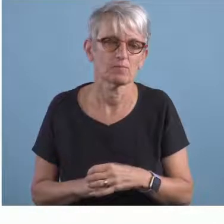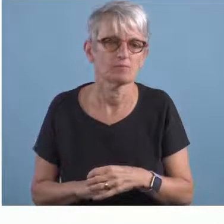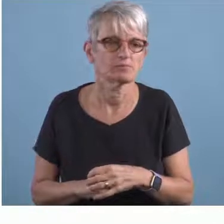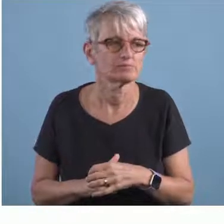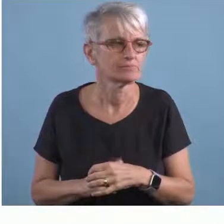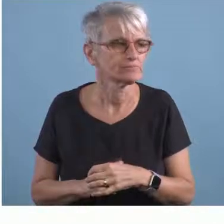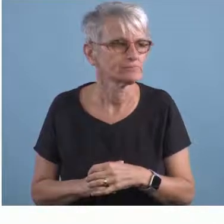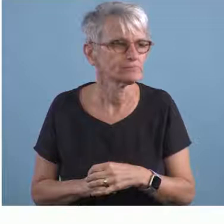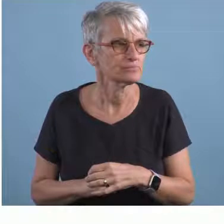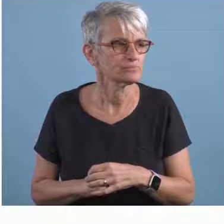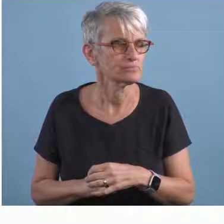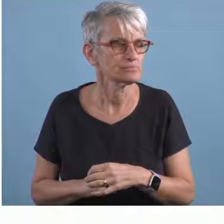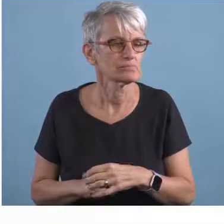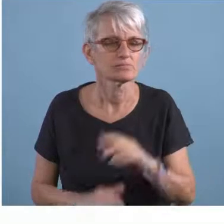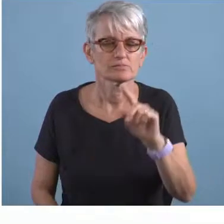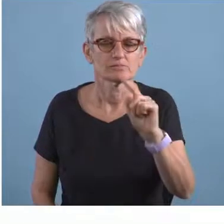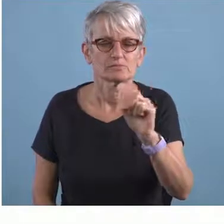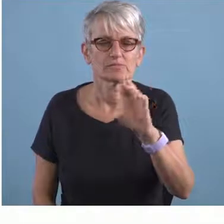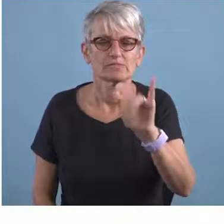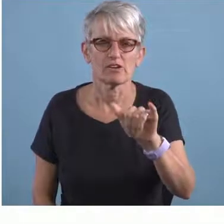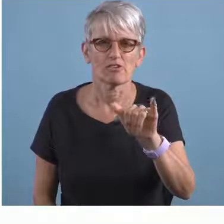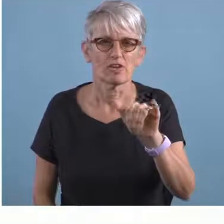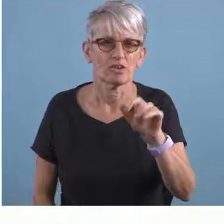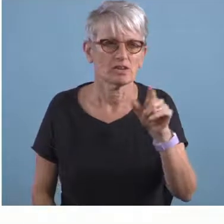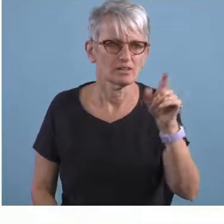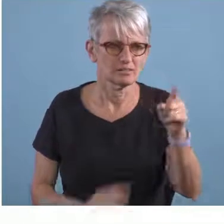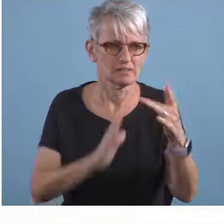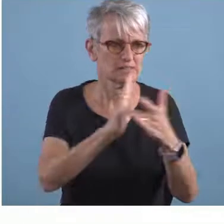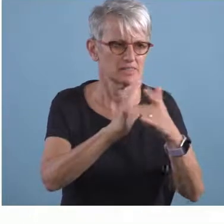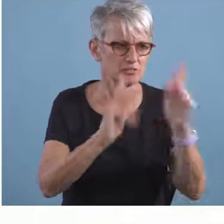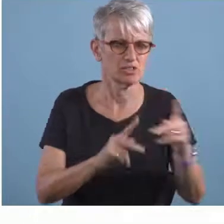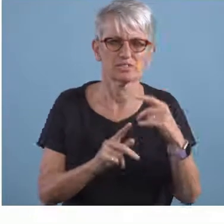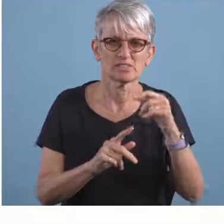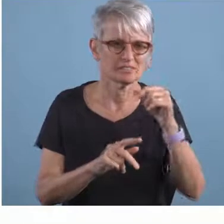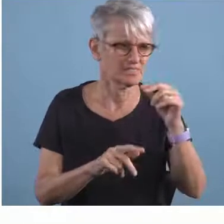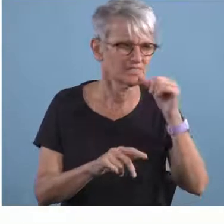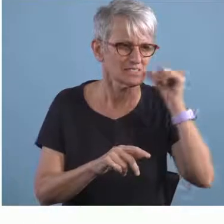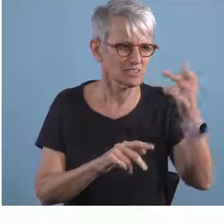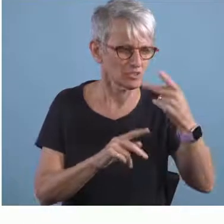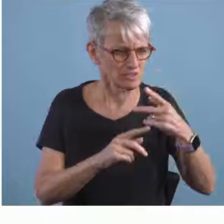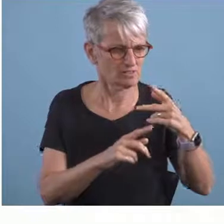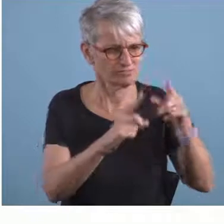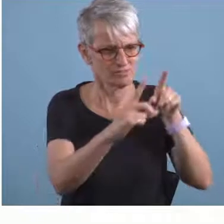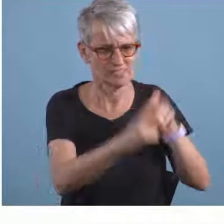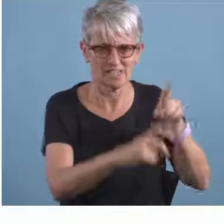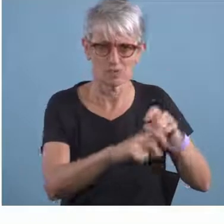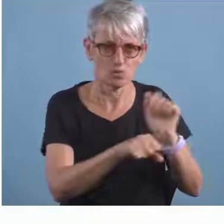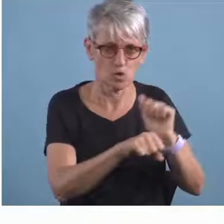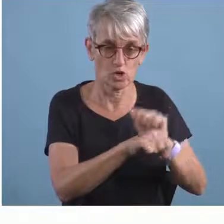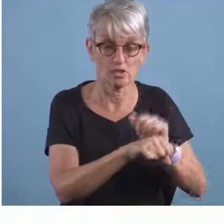Interestingly, Terry, who's one of your tech people there, and I did a test yesterday to make sure everything was working. And I was using